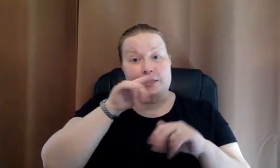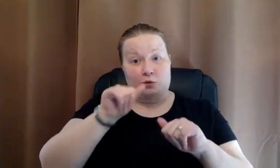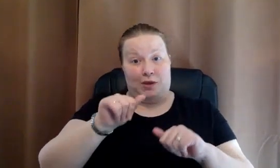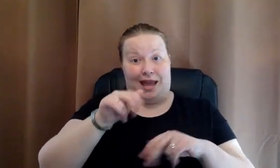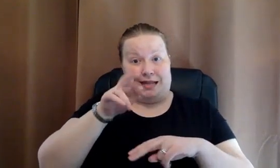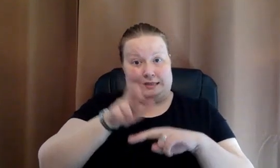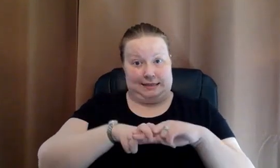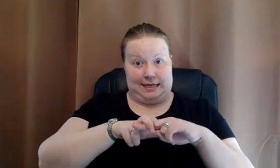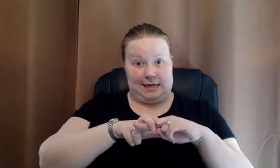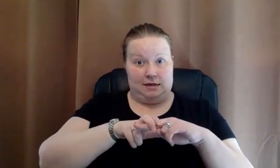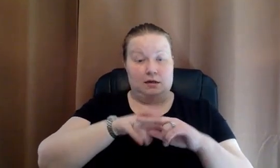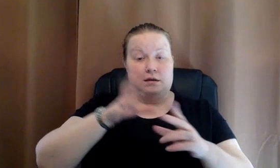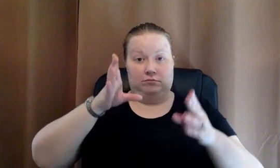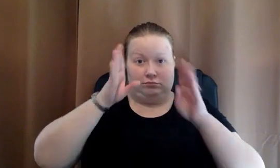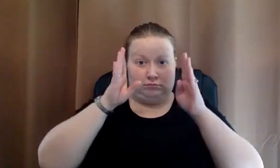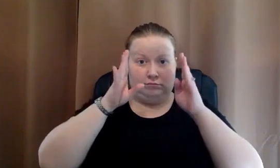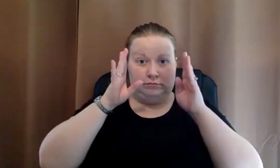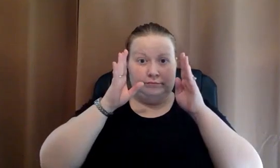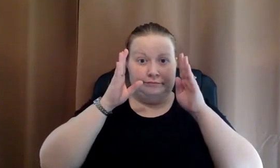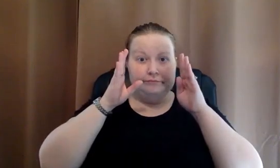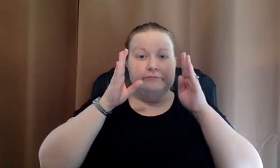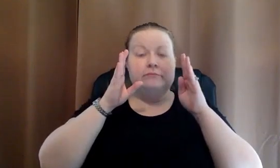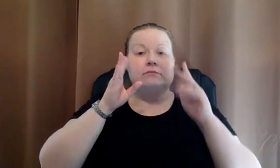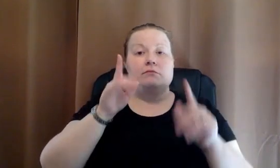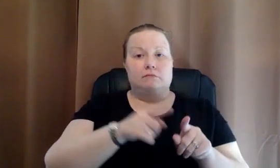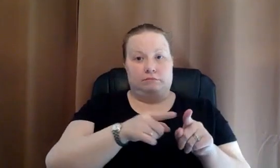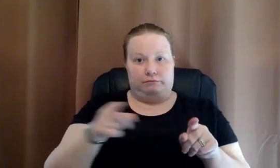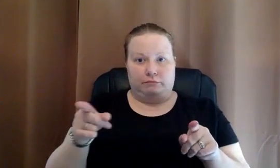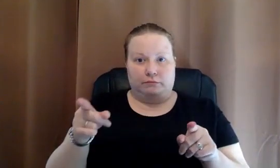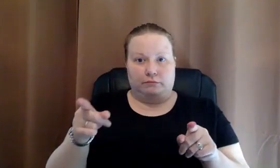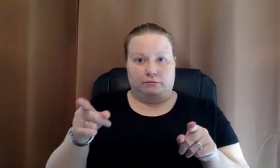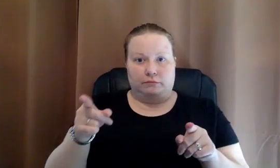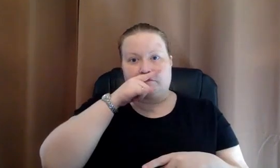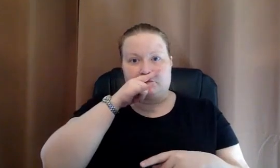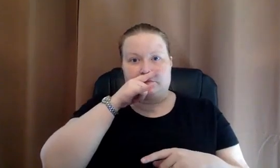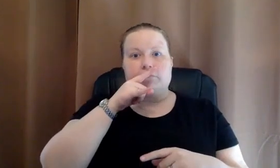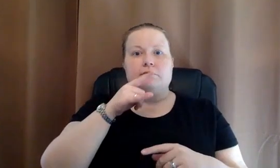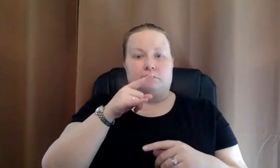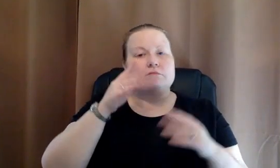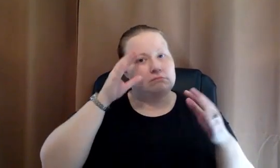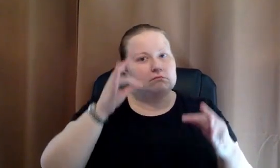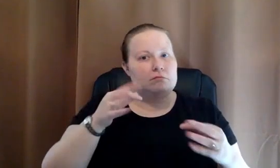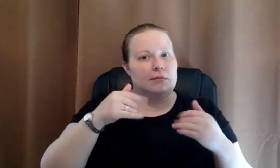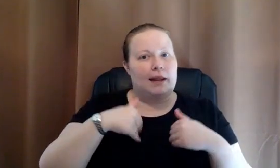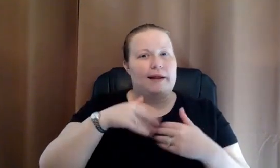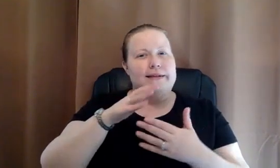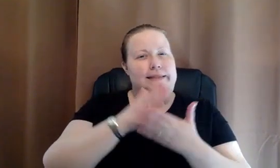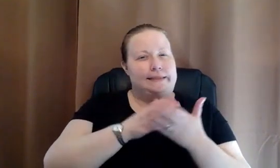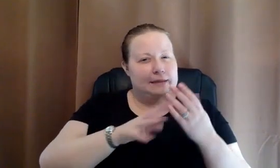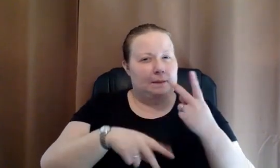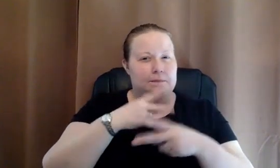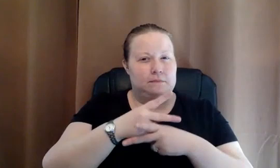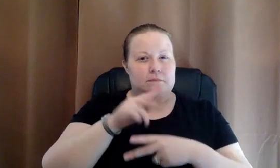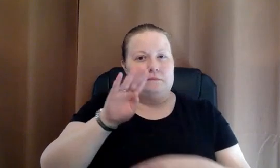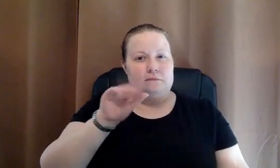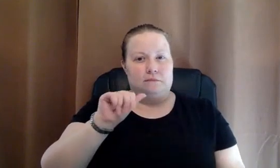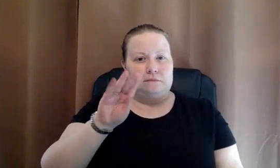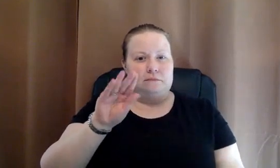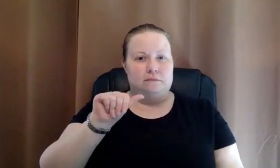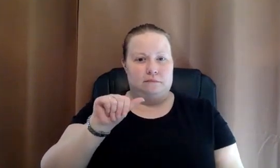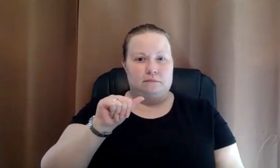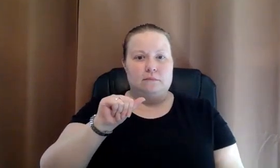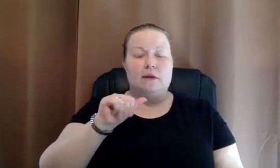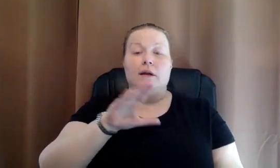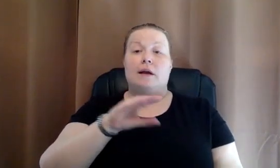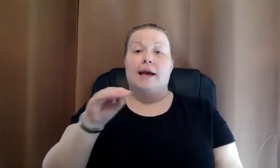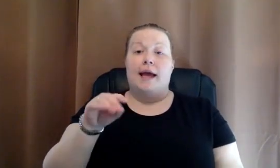be attentive, those are kids who have definitely had some kind of ABA. And the kids who are